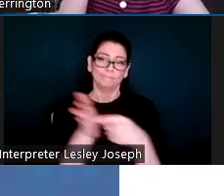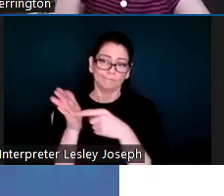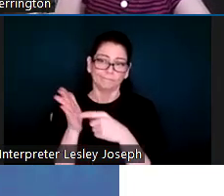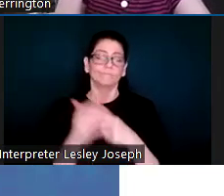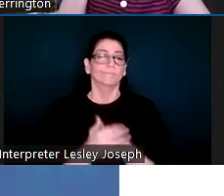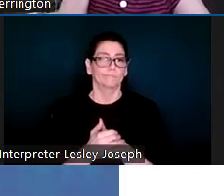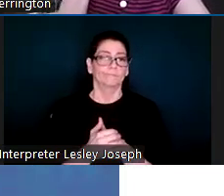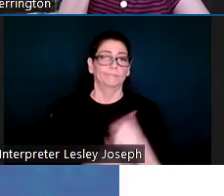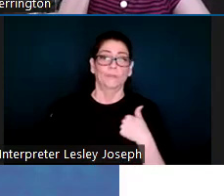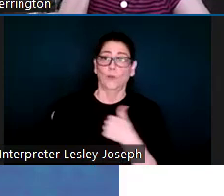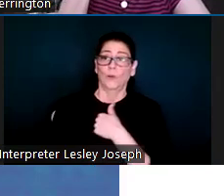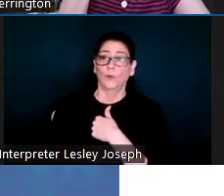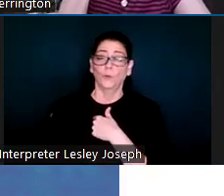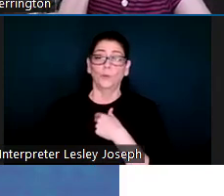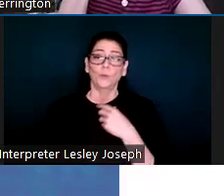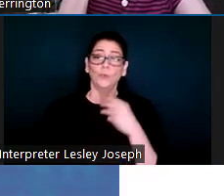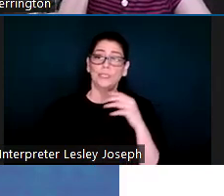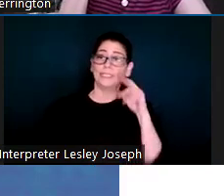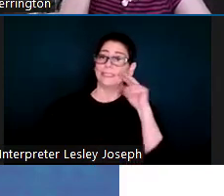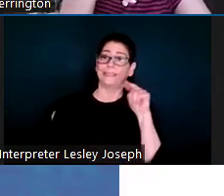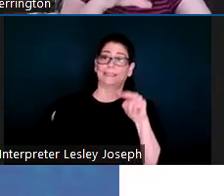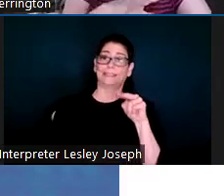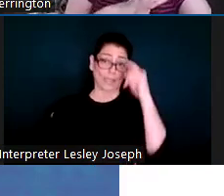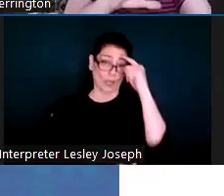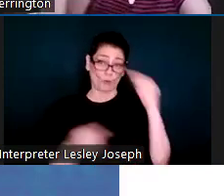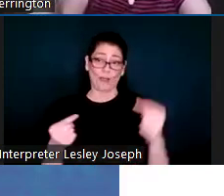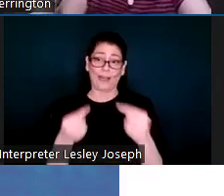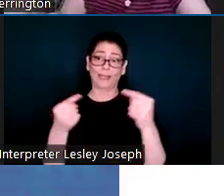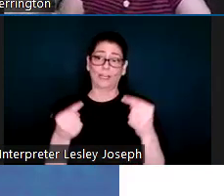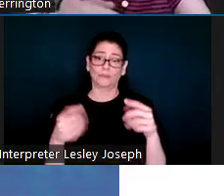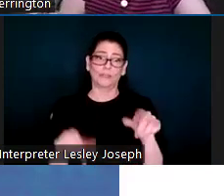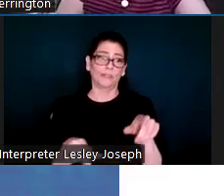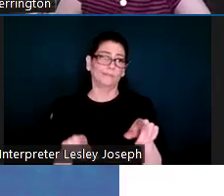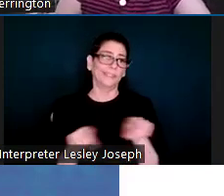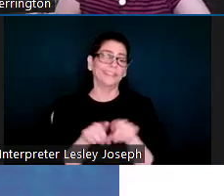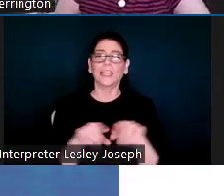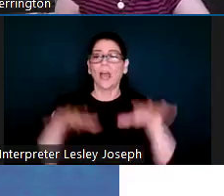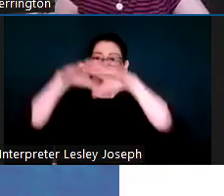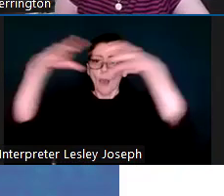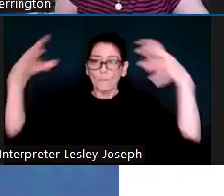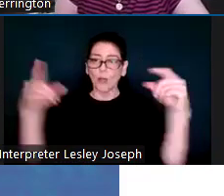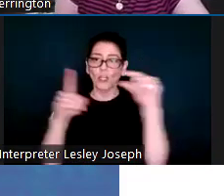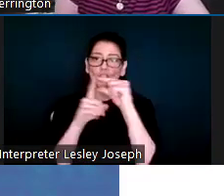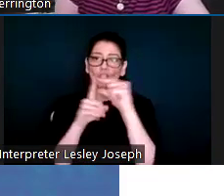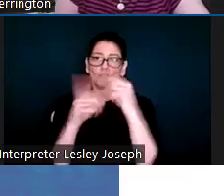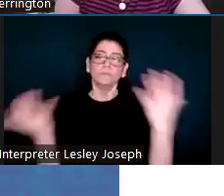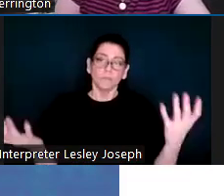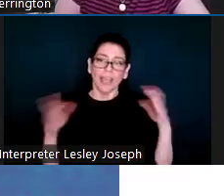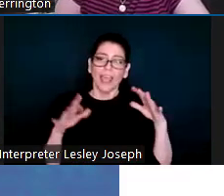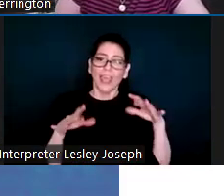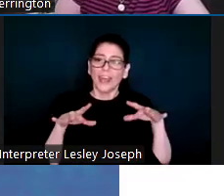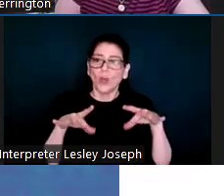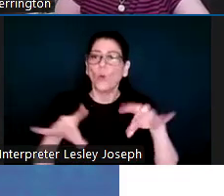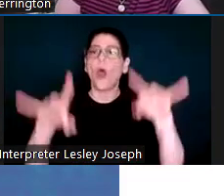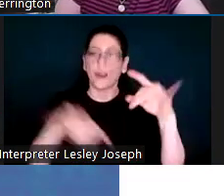that we look at brain injury as having an umbrella term, if you will, of acquired brain injury. And that